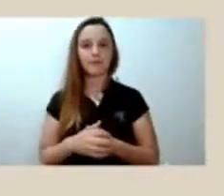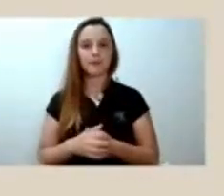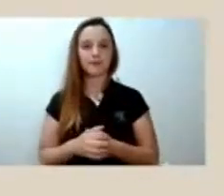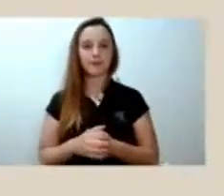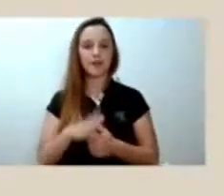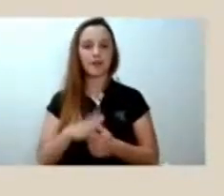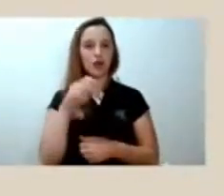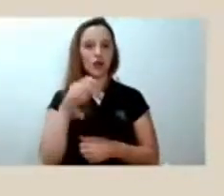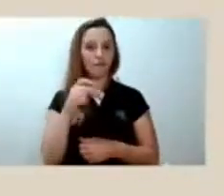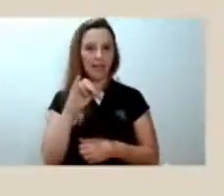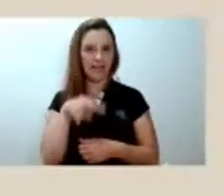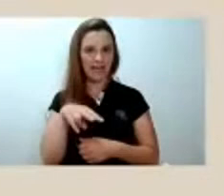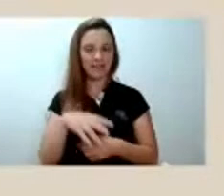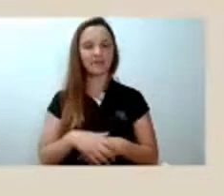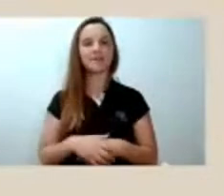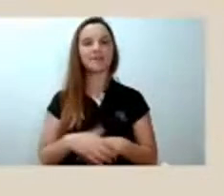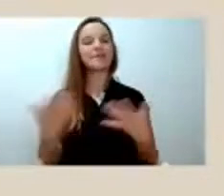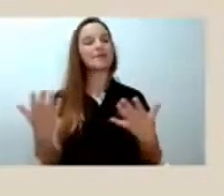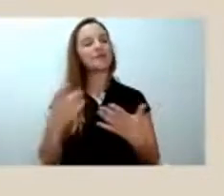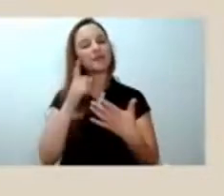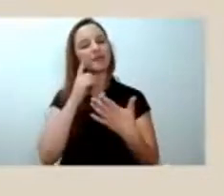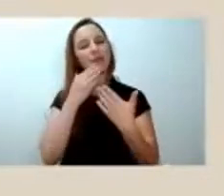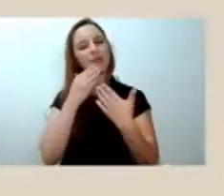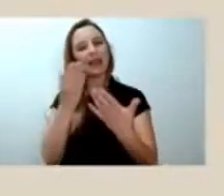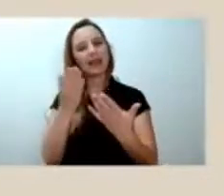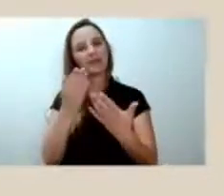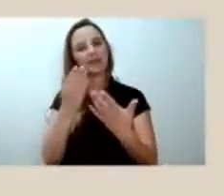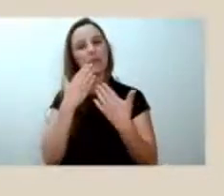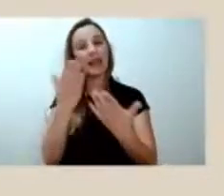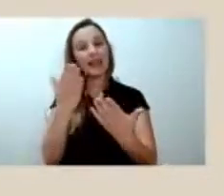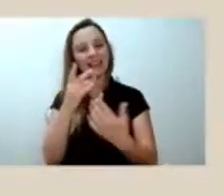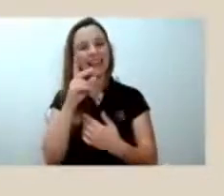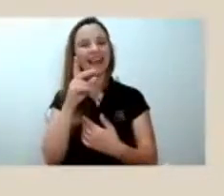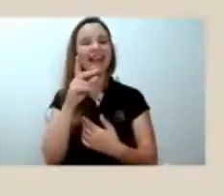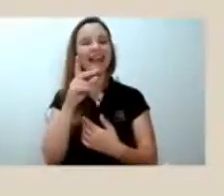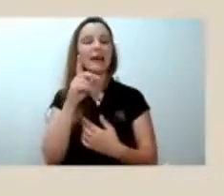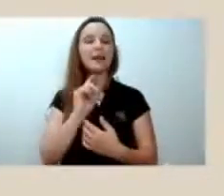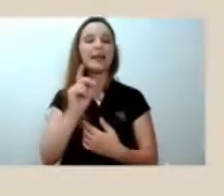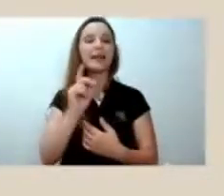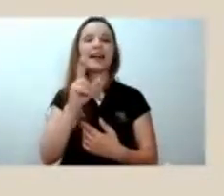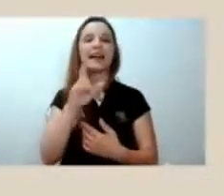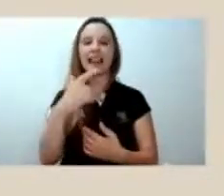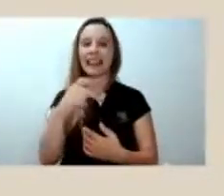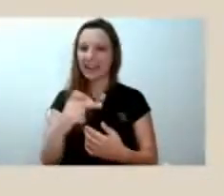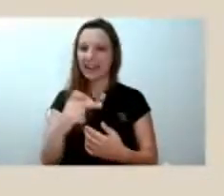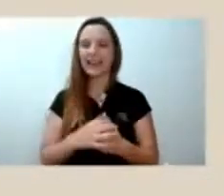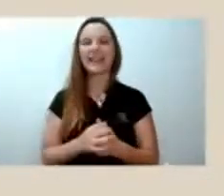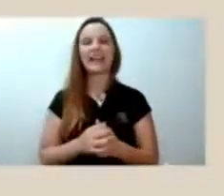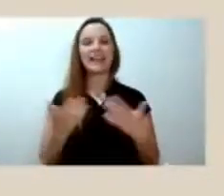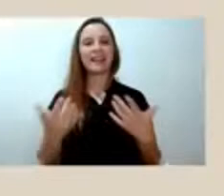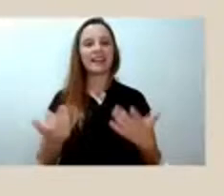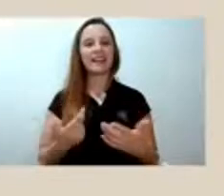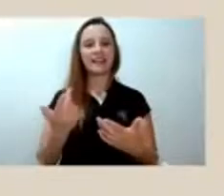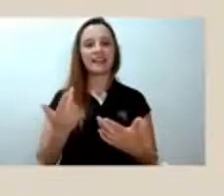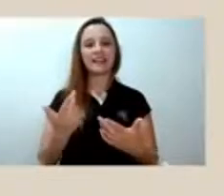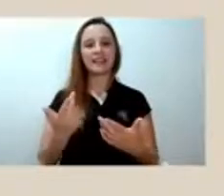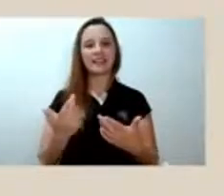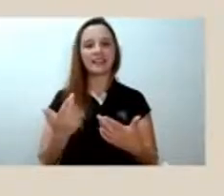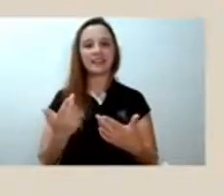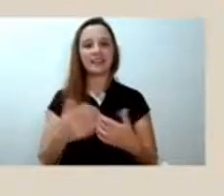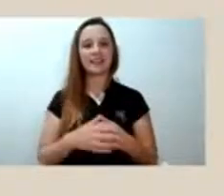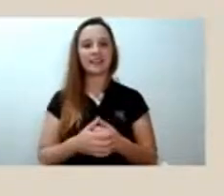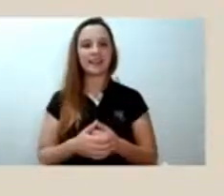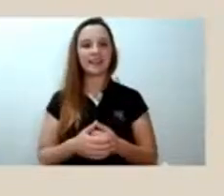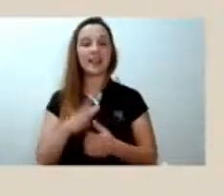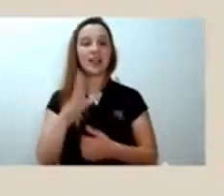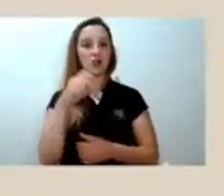All right, thank you very much, Rita. I have the task of telling us about Joanna. Joanna Gonçalves